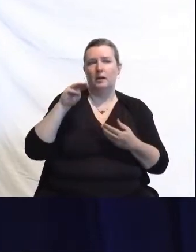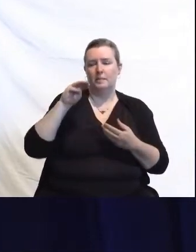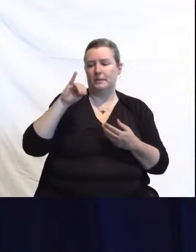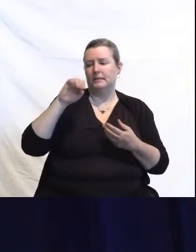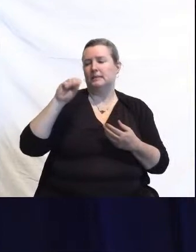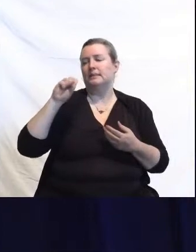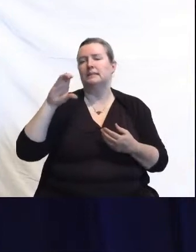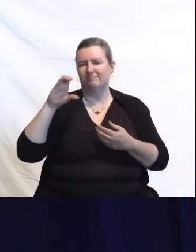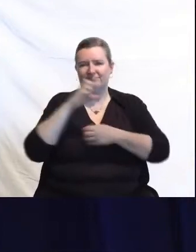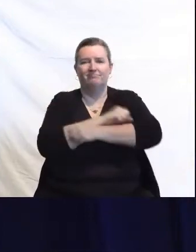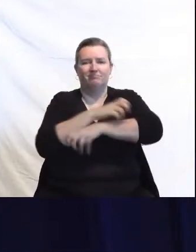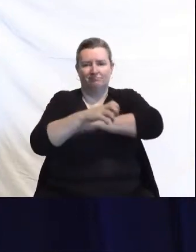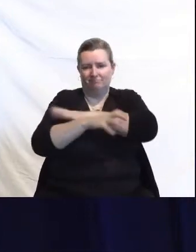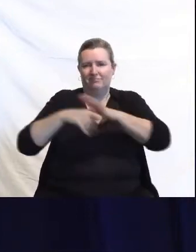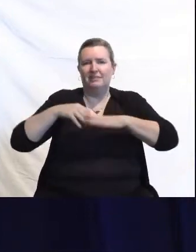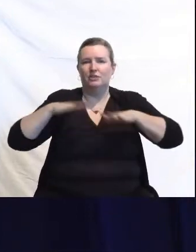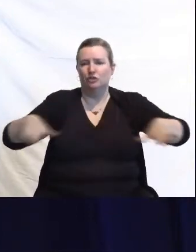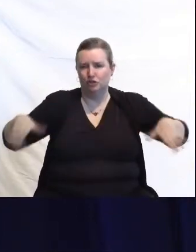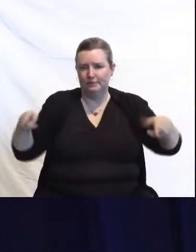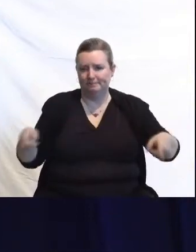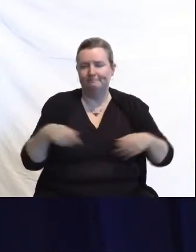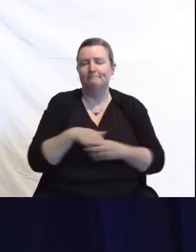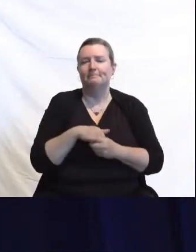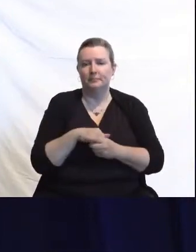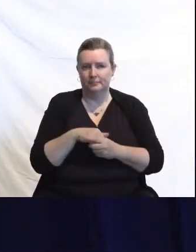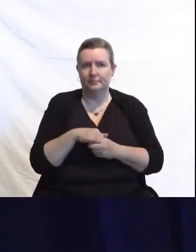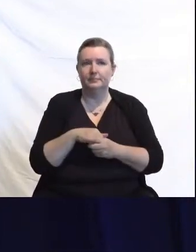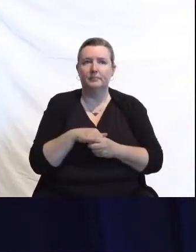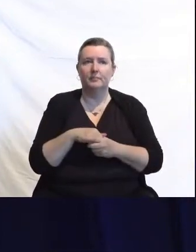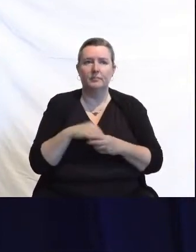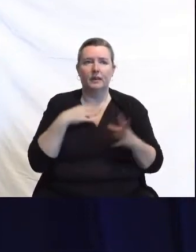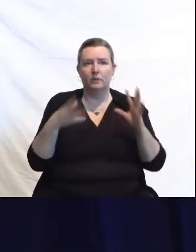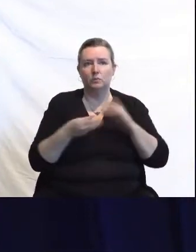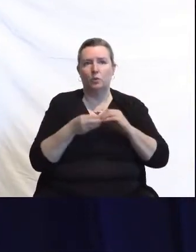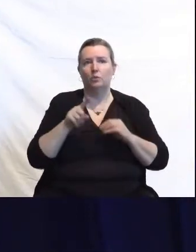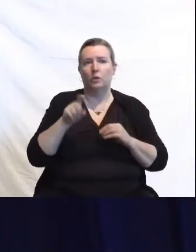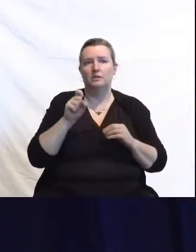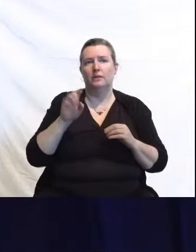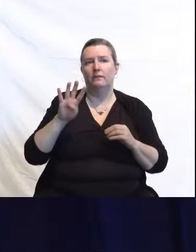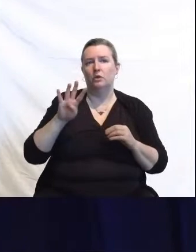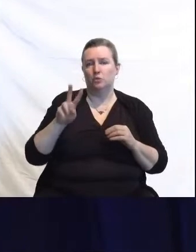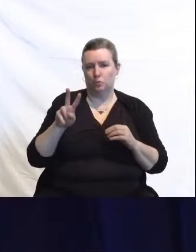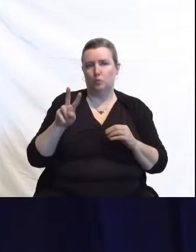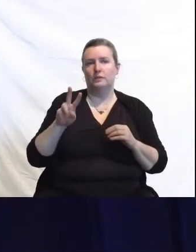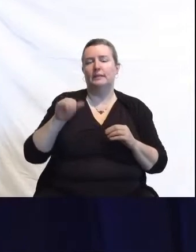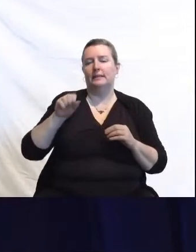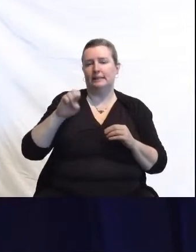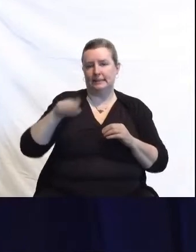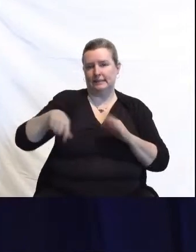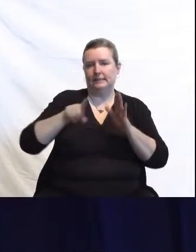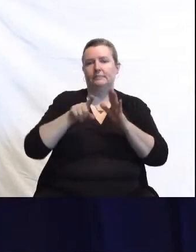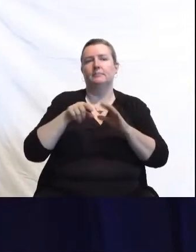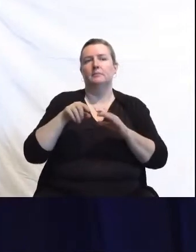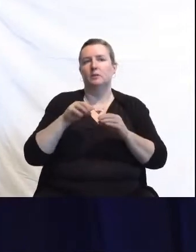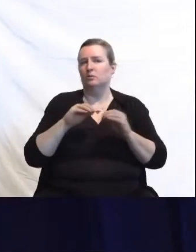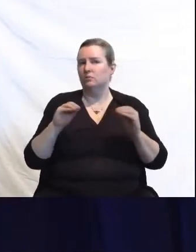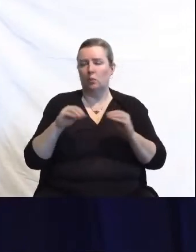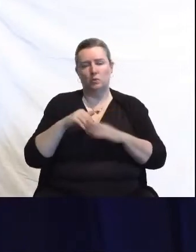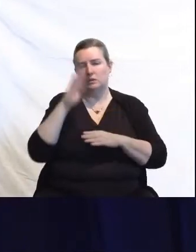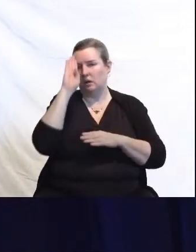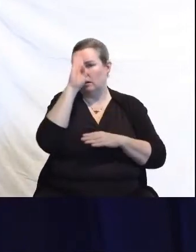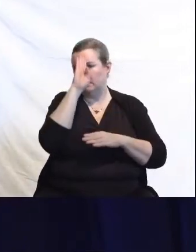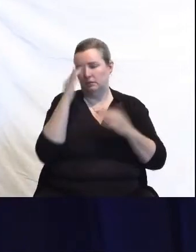children. There are 142 cumulative cases in our state. None of the children are currently hospitalized. At the